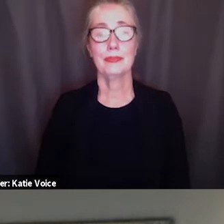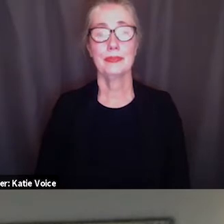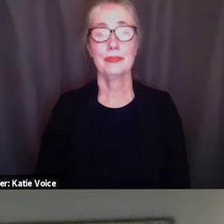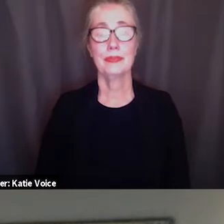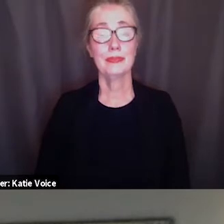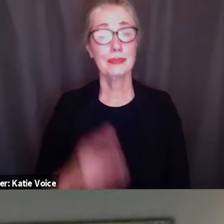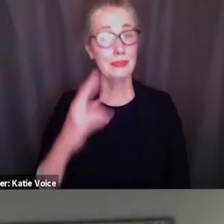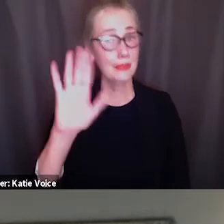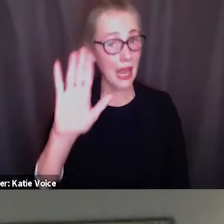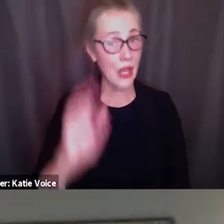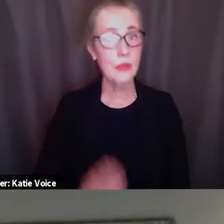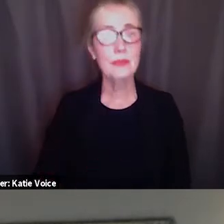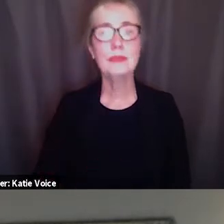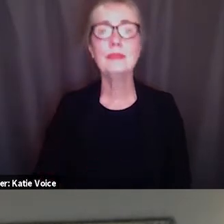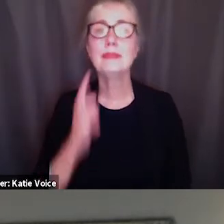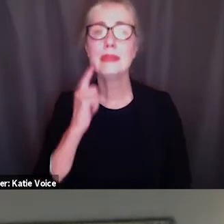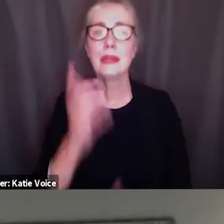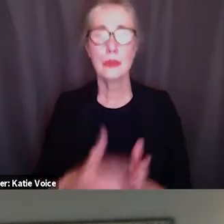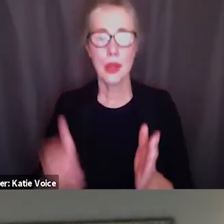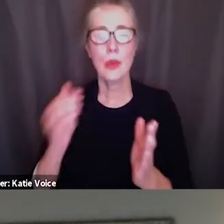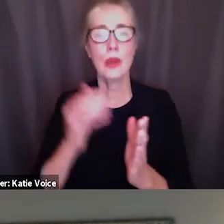Hello.